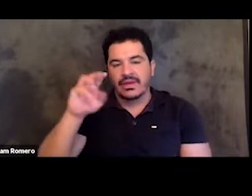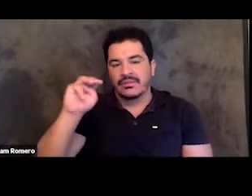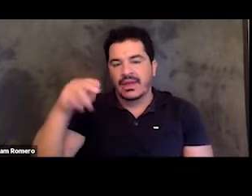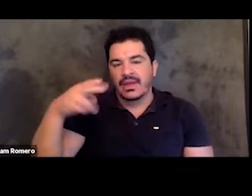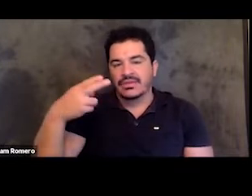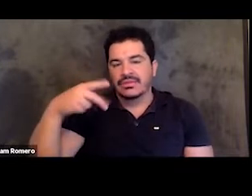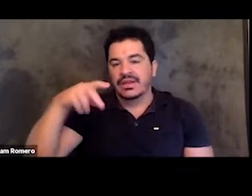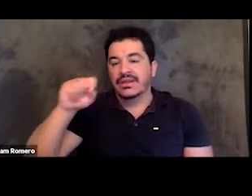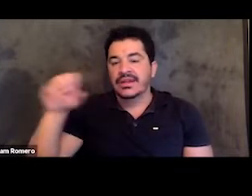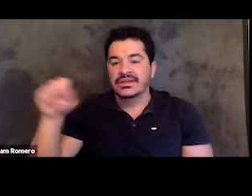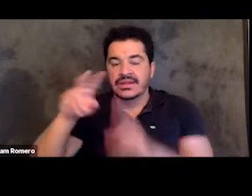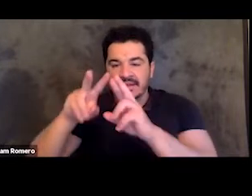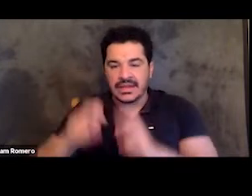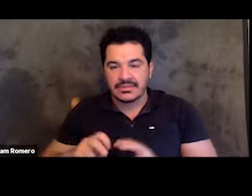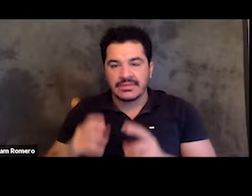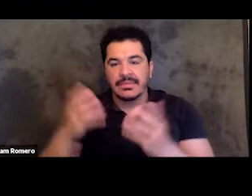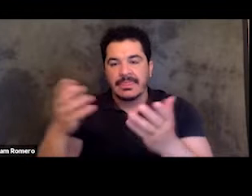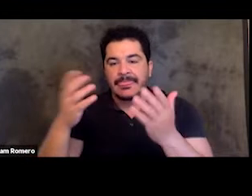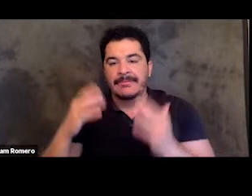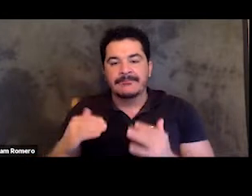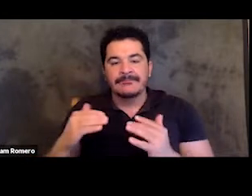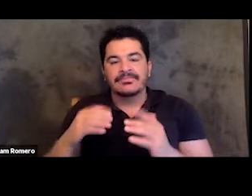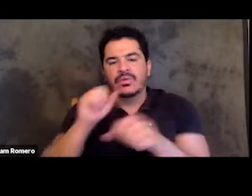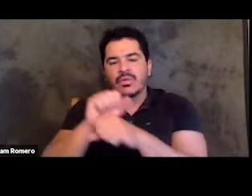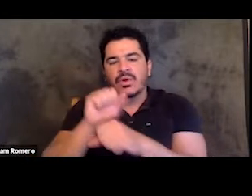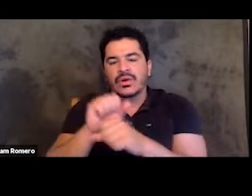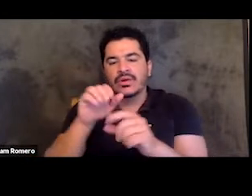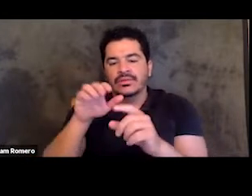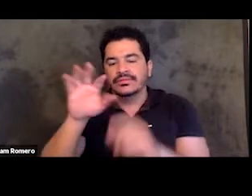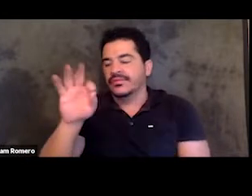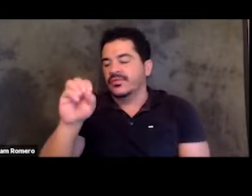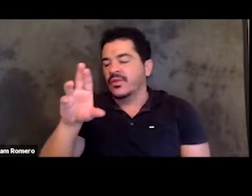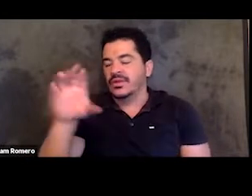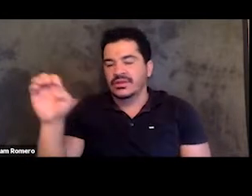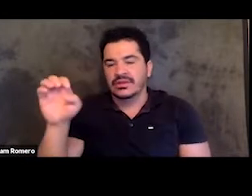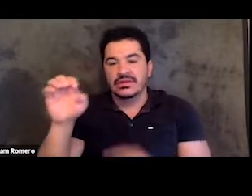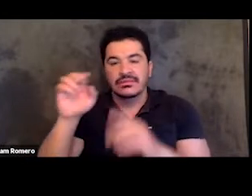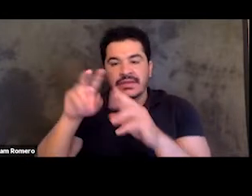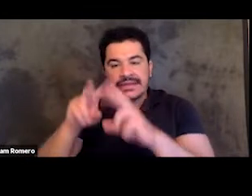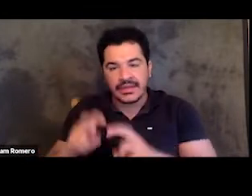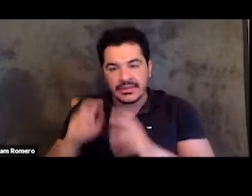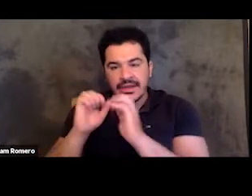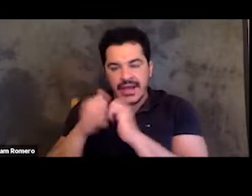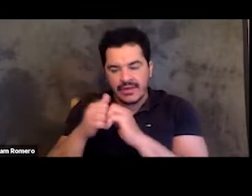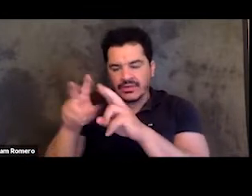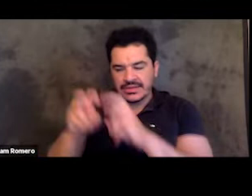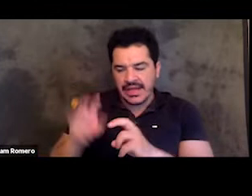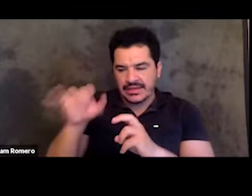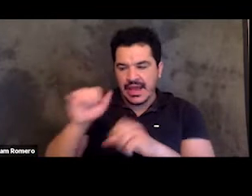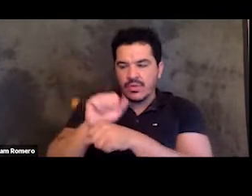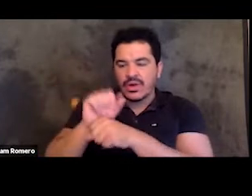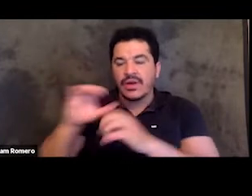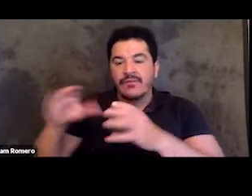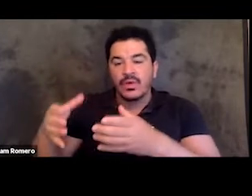and assessment. How do you assess the workforce? And who are the current